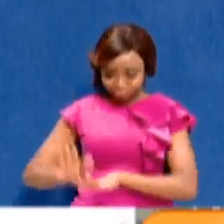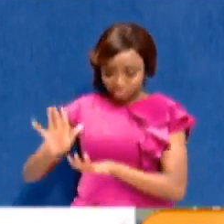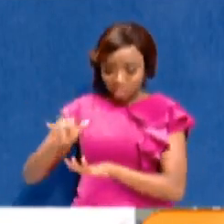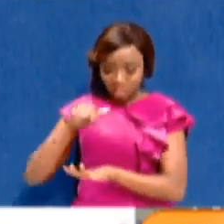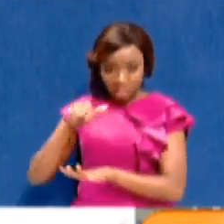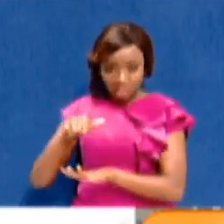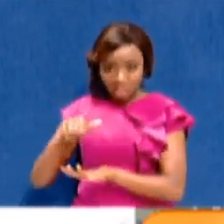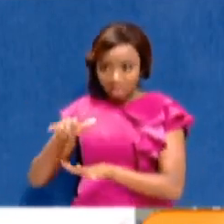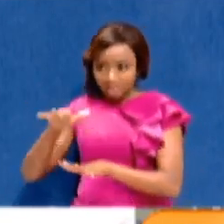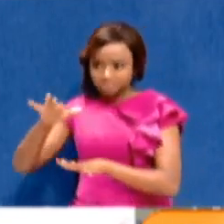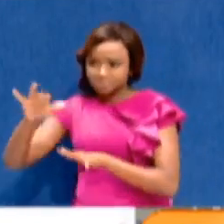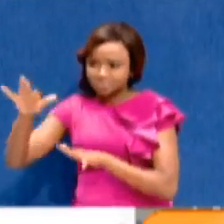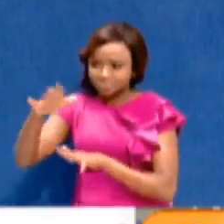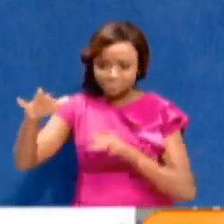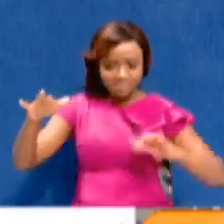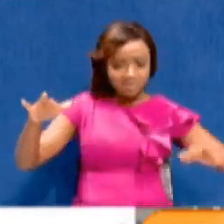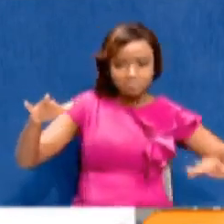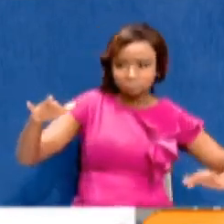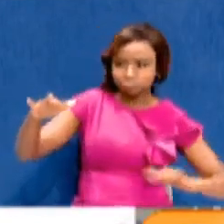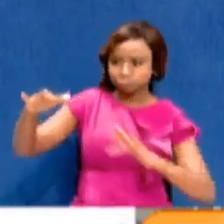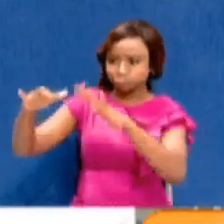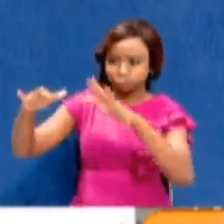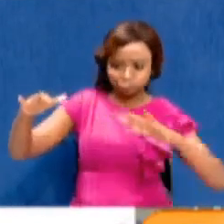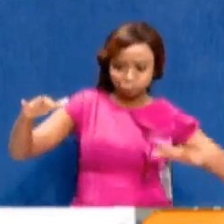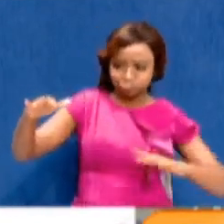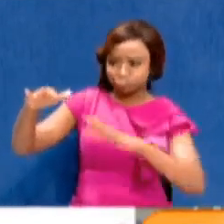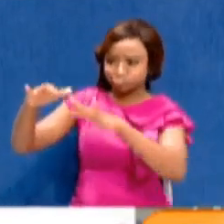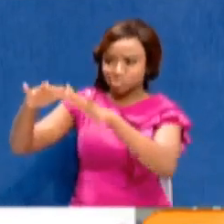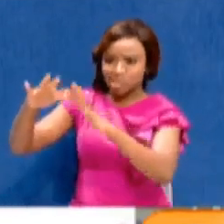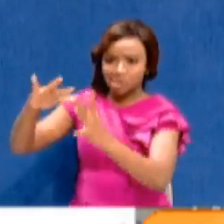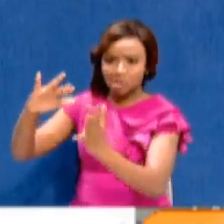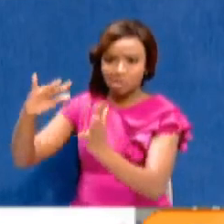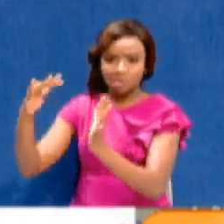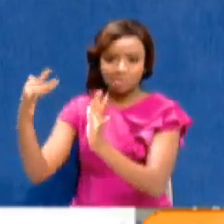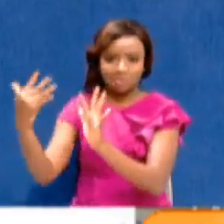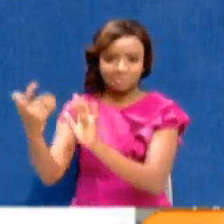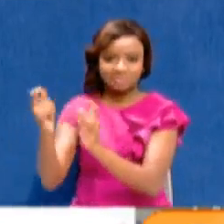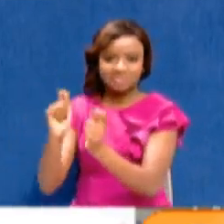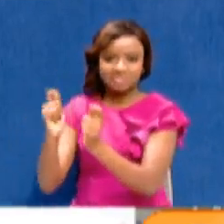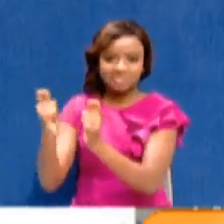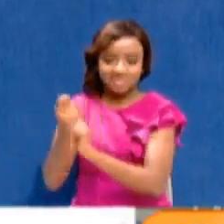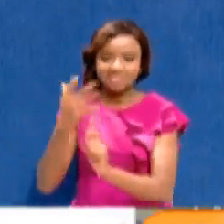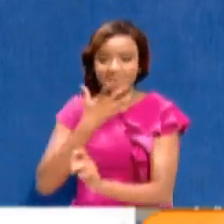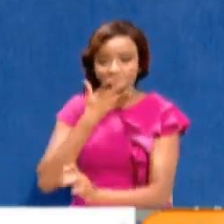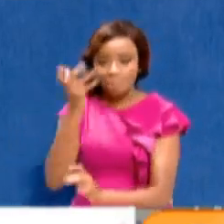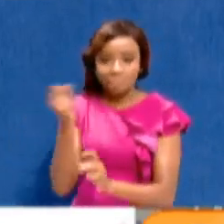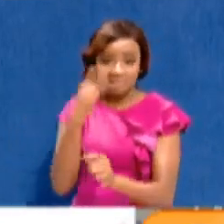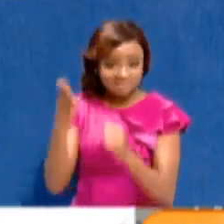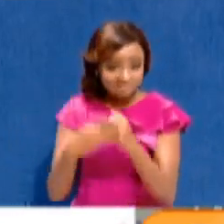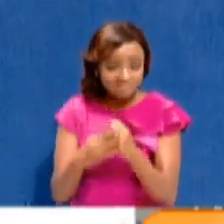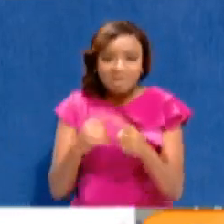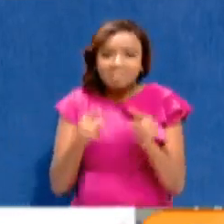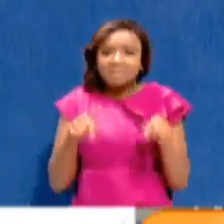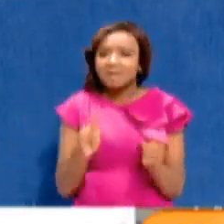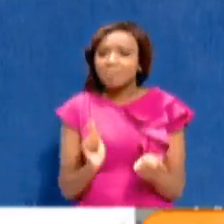July stabilize, allowing this to be the dominant control pressures that then bring the warmth during the month of September. So